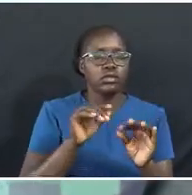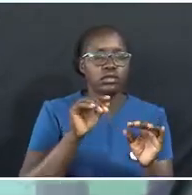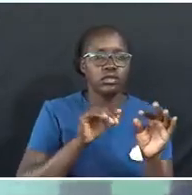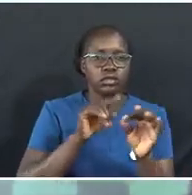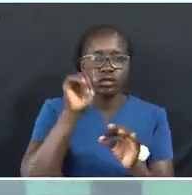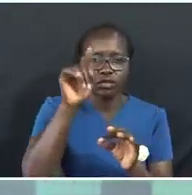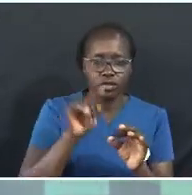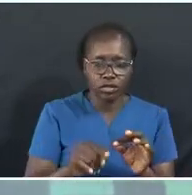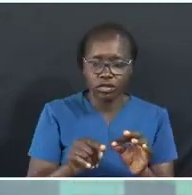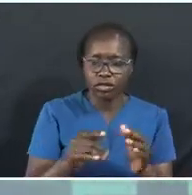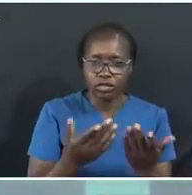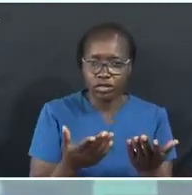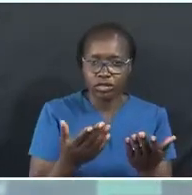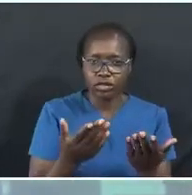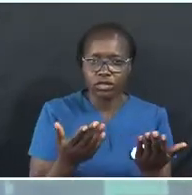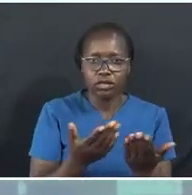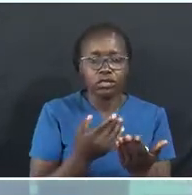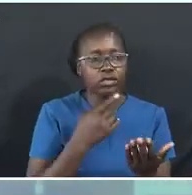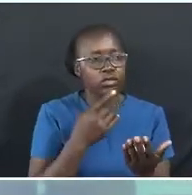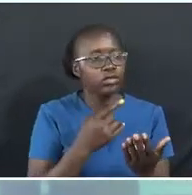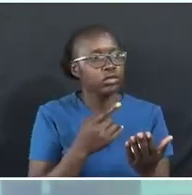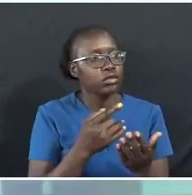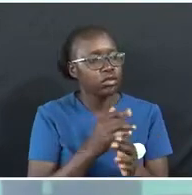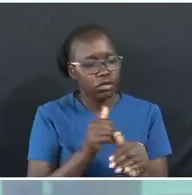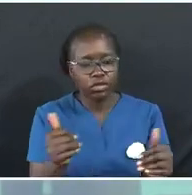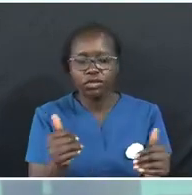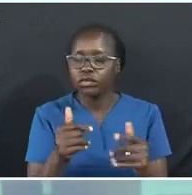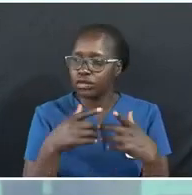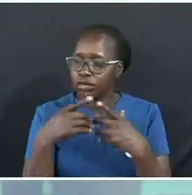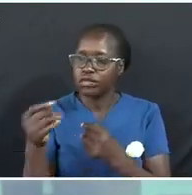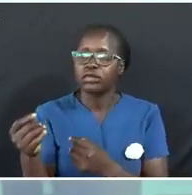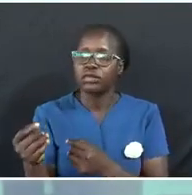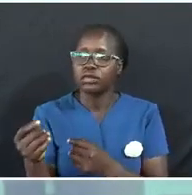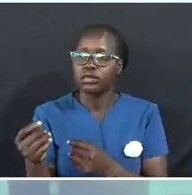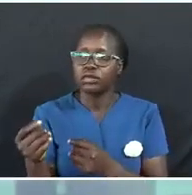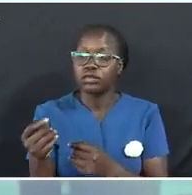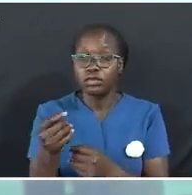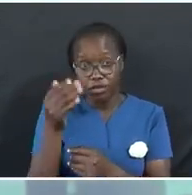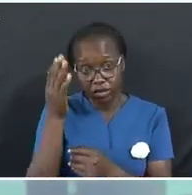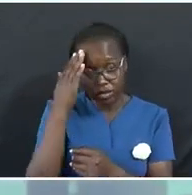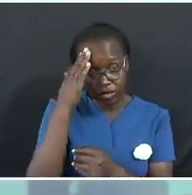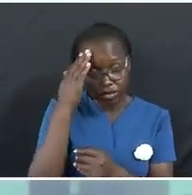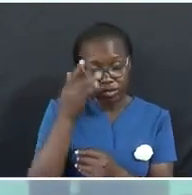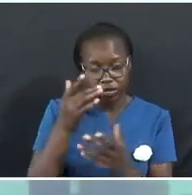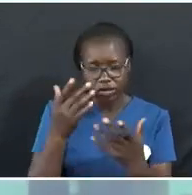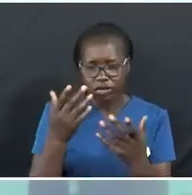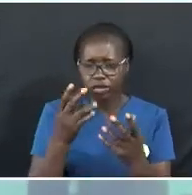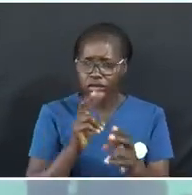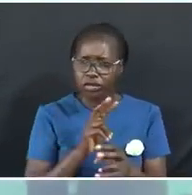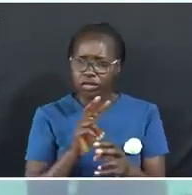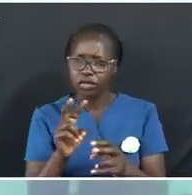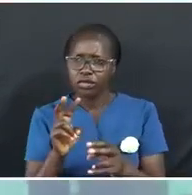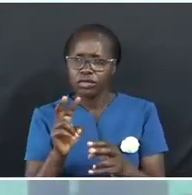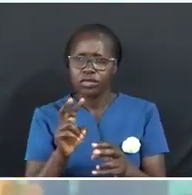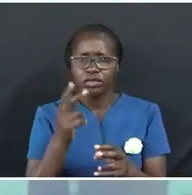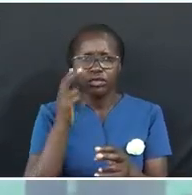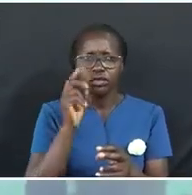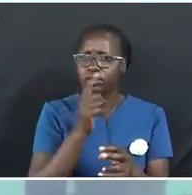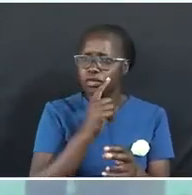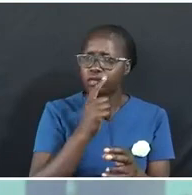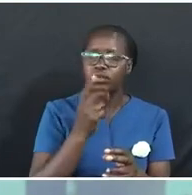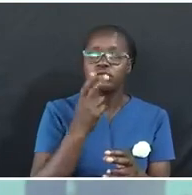says, where there is a conclusion, he says period. And it ends there. And you know, people could watch with their eyes and mouths